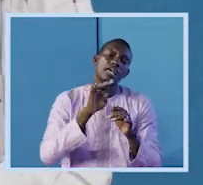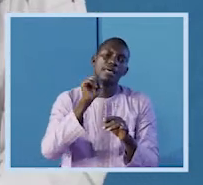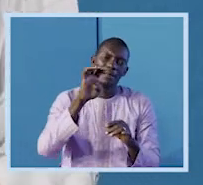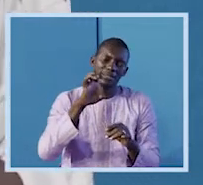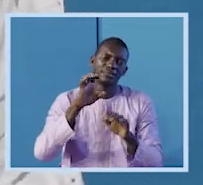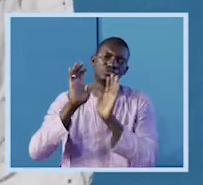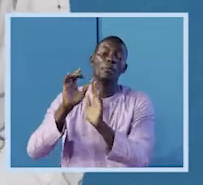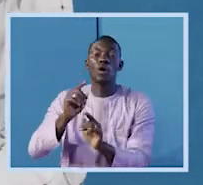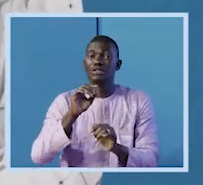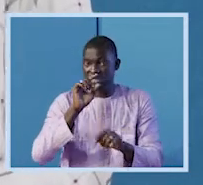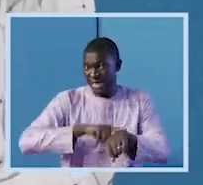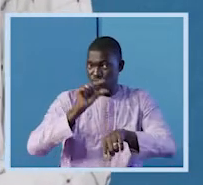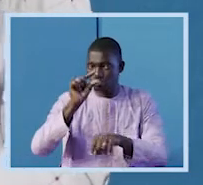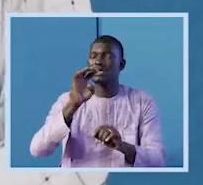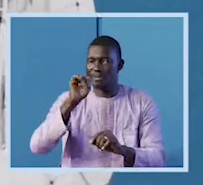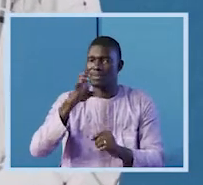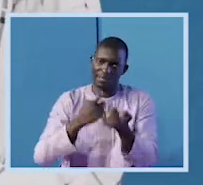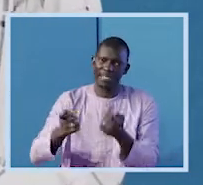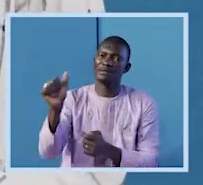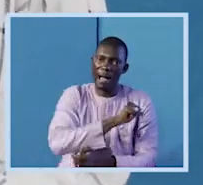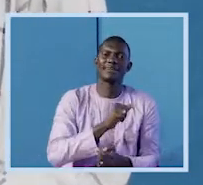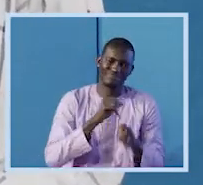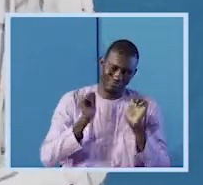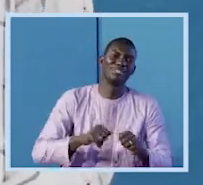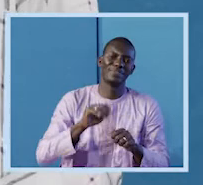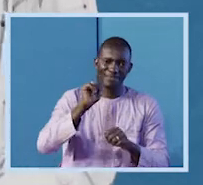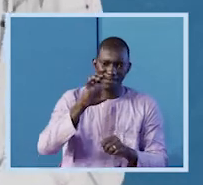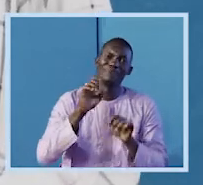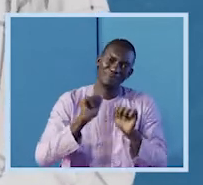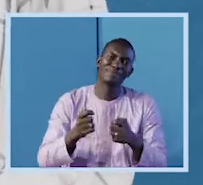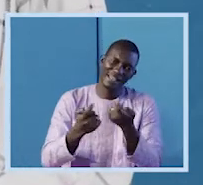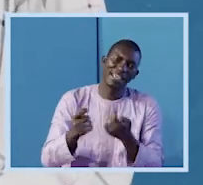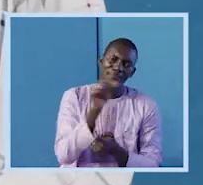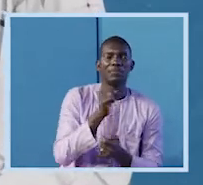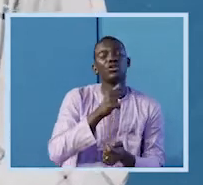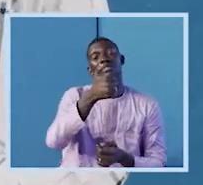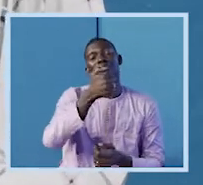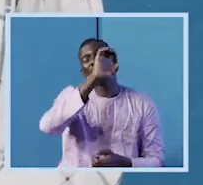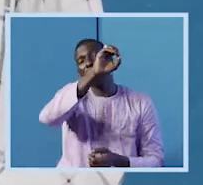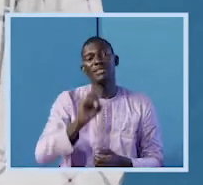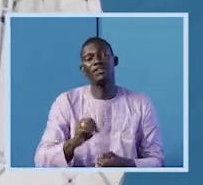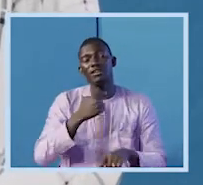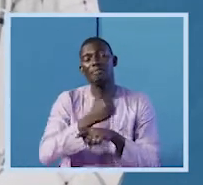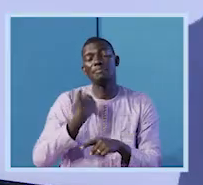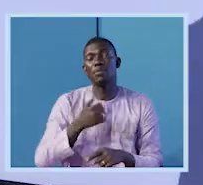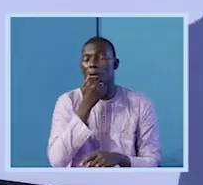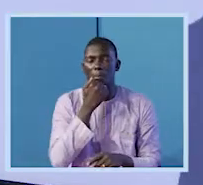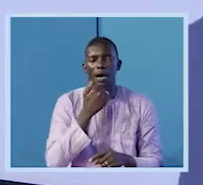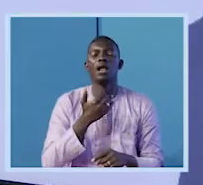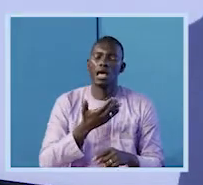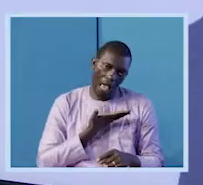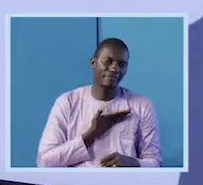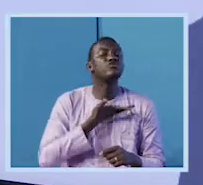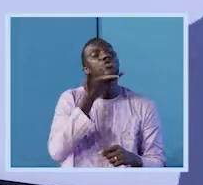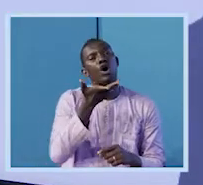towards doing that because this is a youth dialogue. 60% of the Gambian population are young people, and in the 60%, we have young people